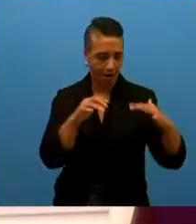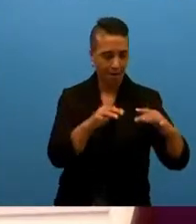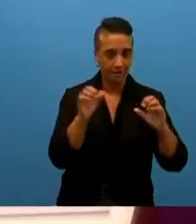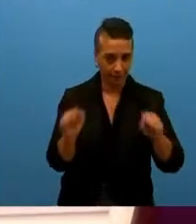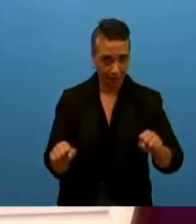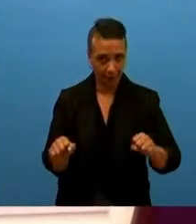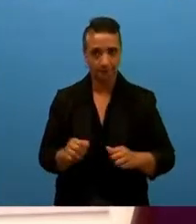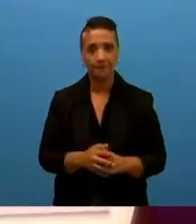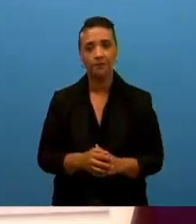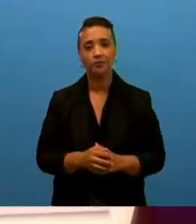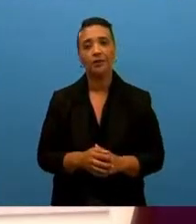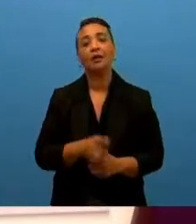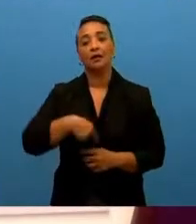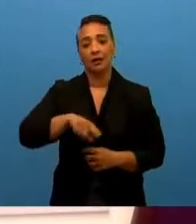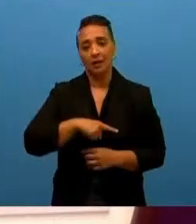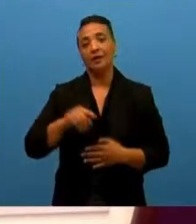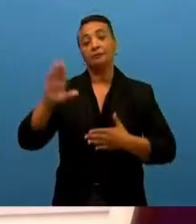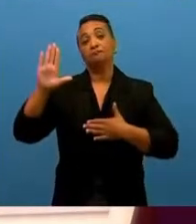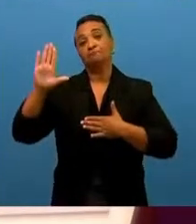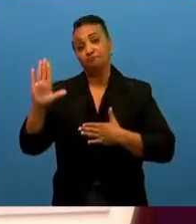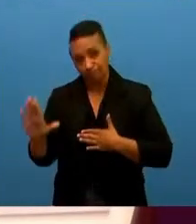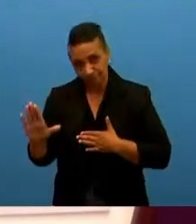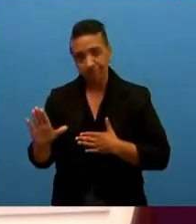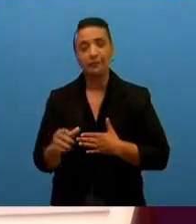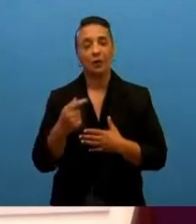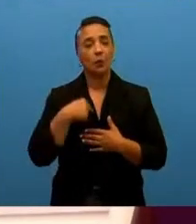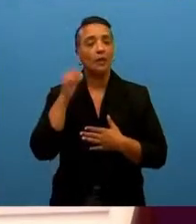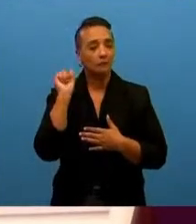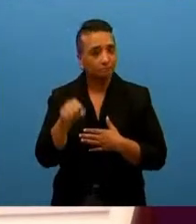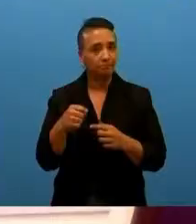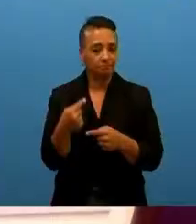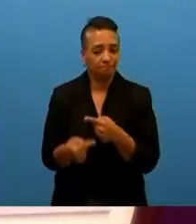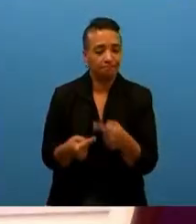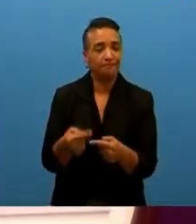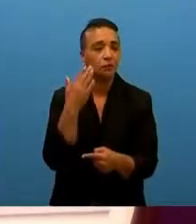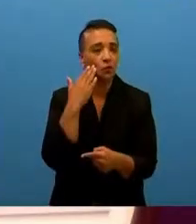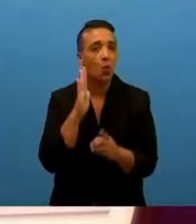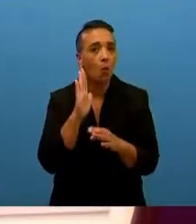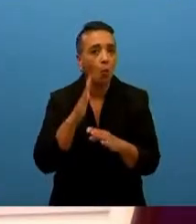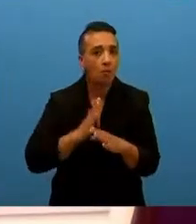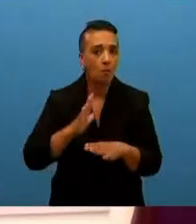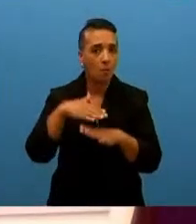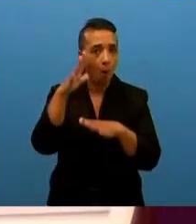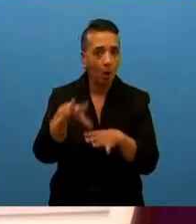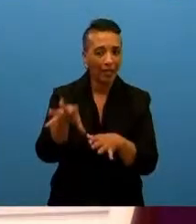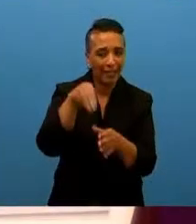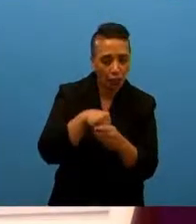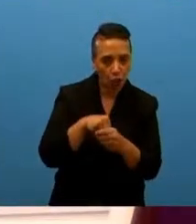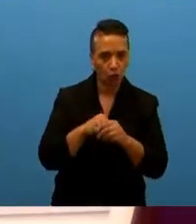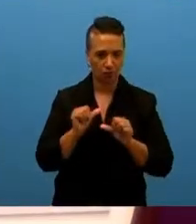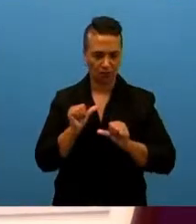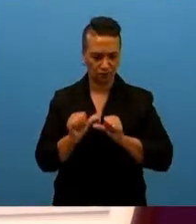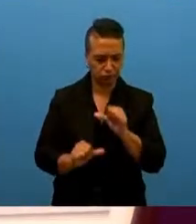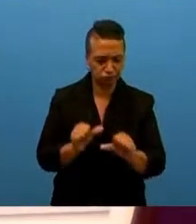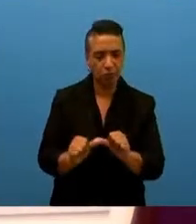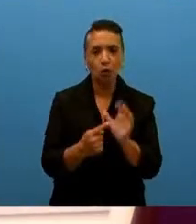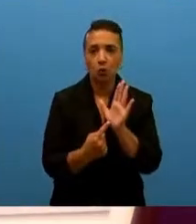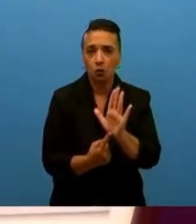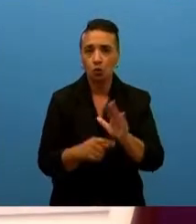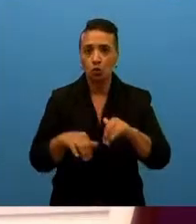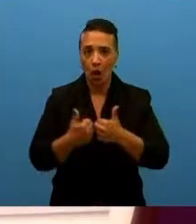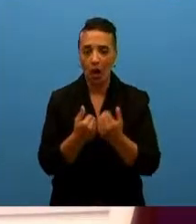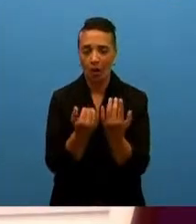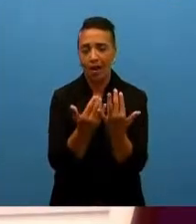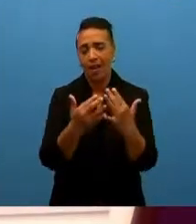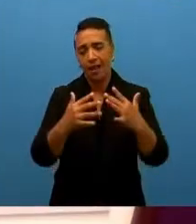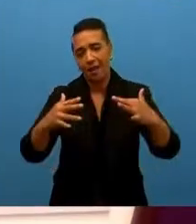reaffirms its support for the mechanism and its readiness to contribute to inclusive and effective modalities and reflect the